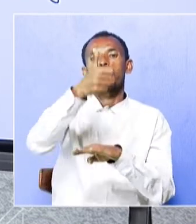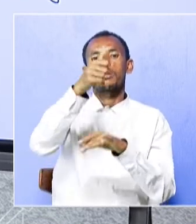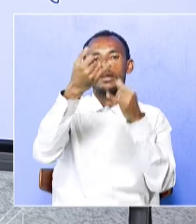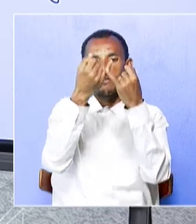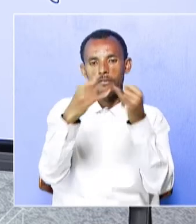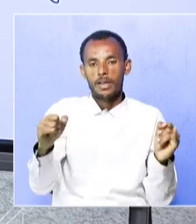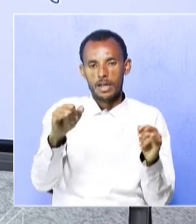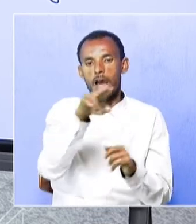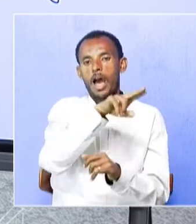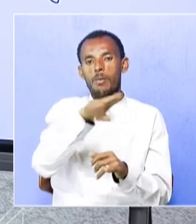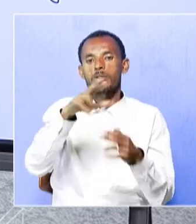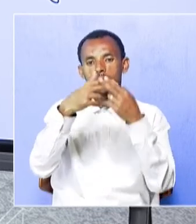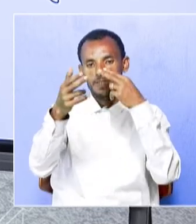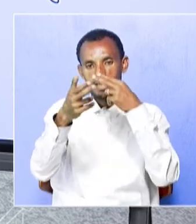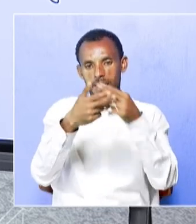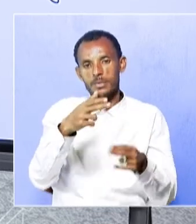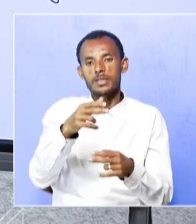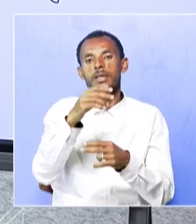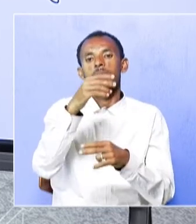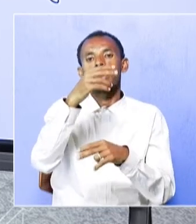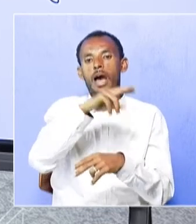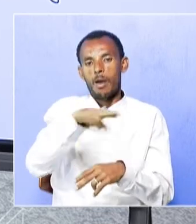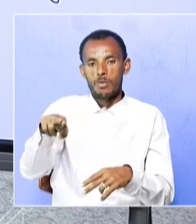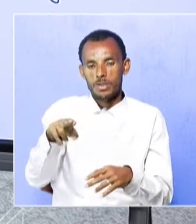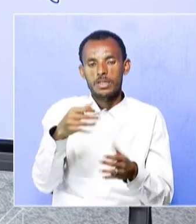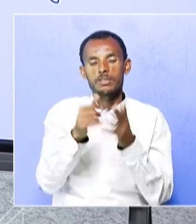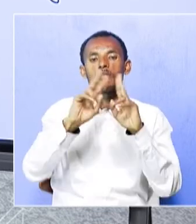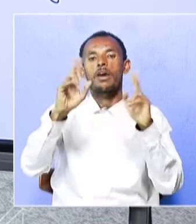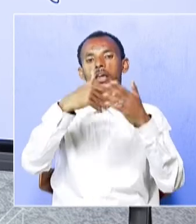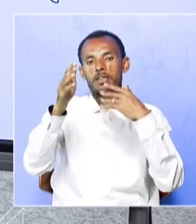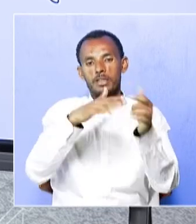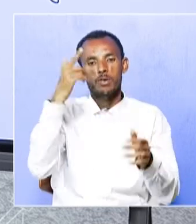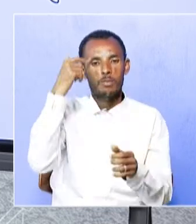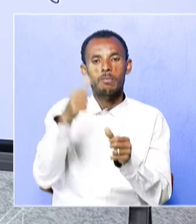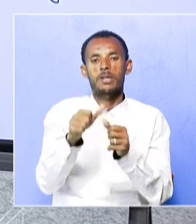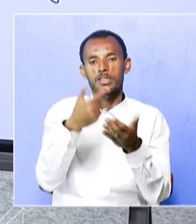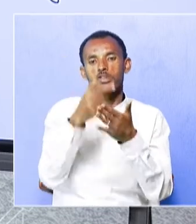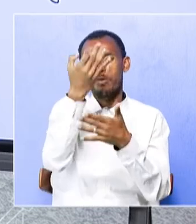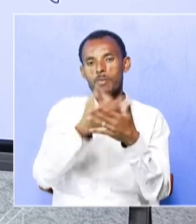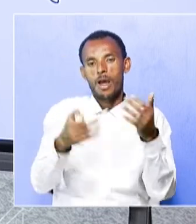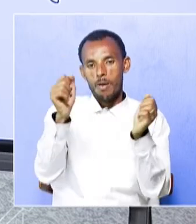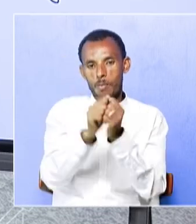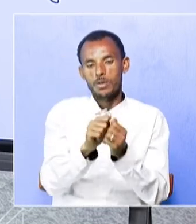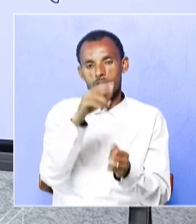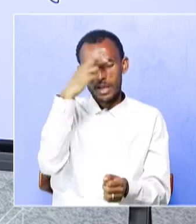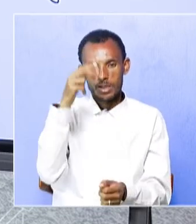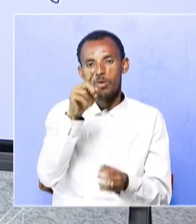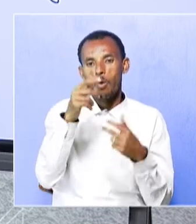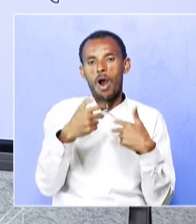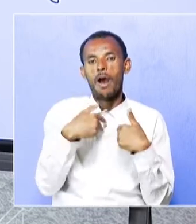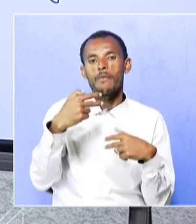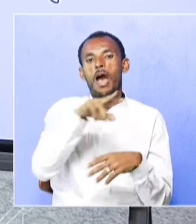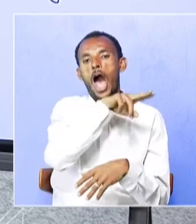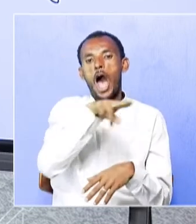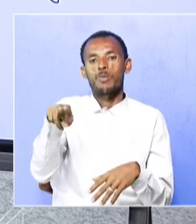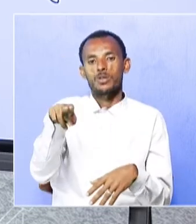the hypotenuse times the hypotenuse. Okay, it's very easy to remember this formula. In both cases, you have the